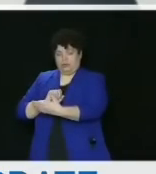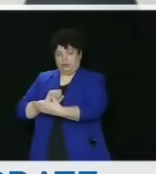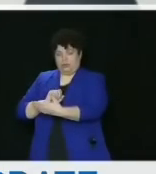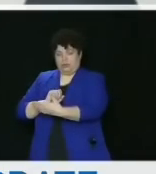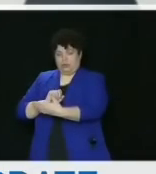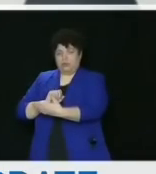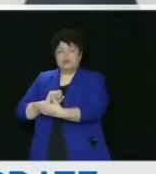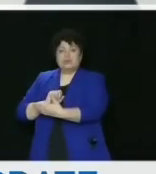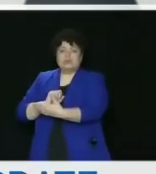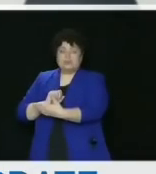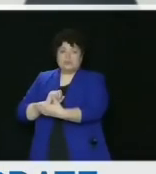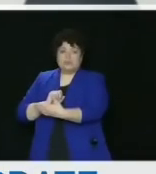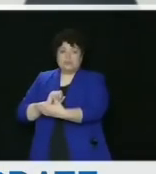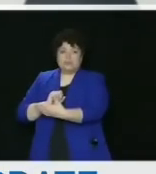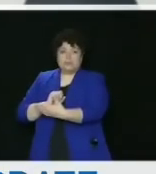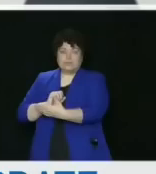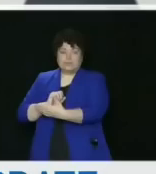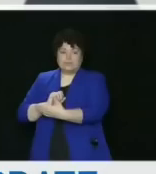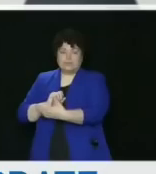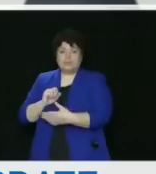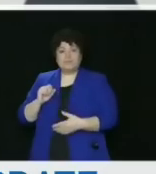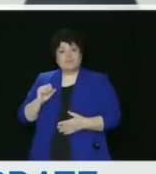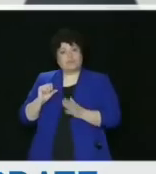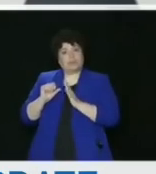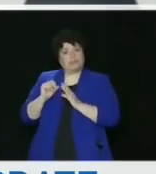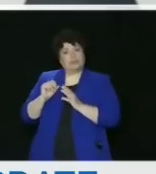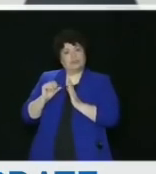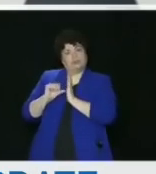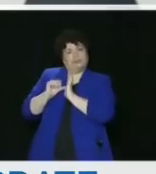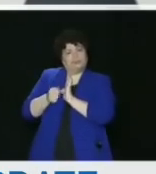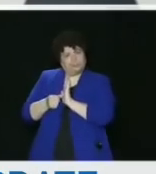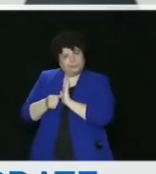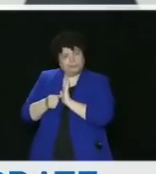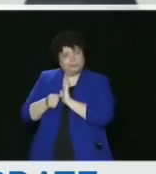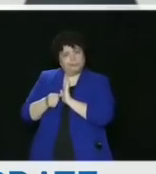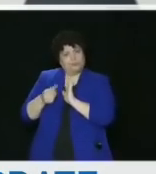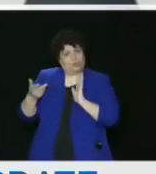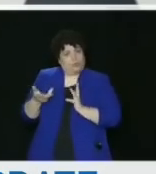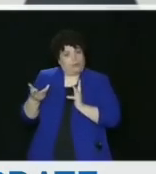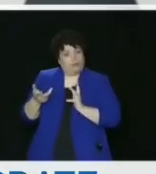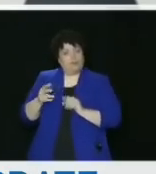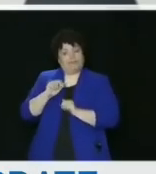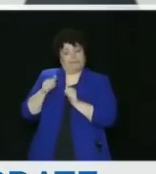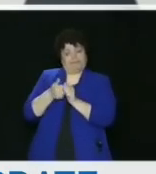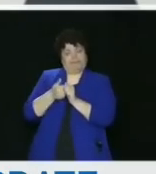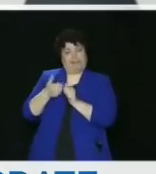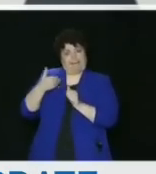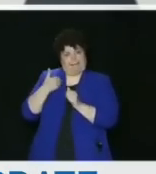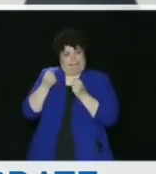I think that what we have to emphasize is that there are many assumptions.